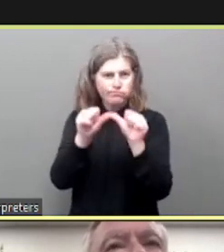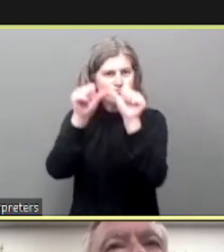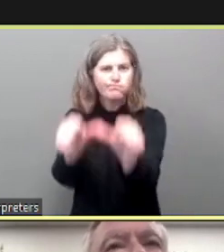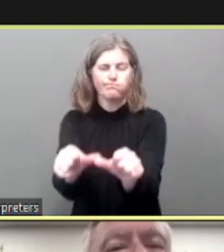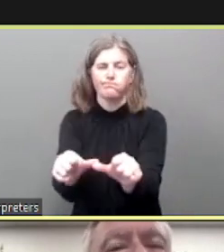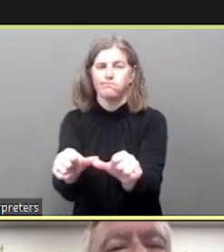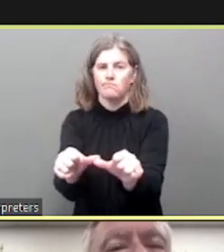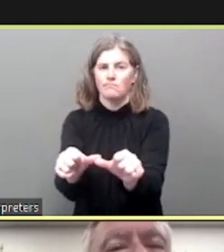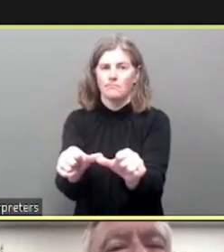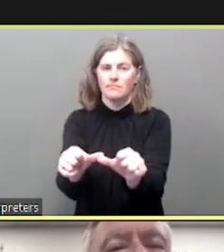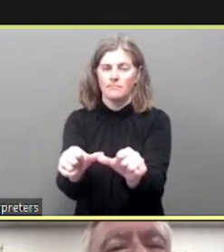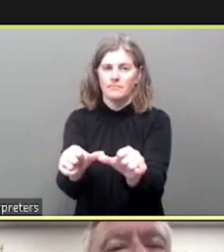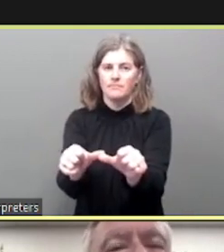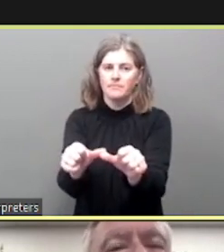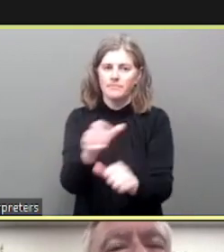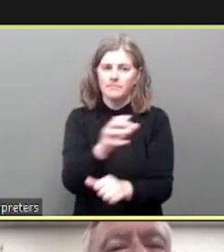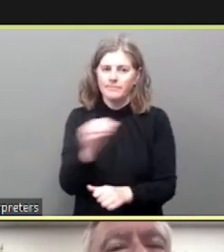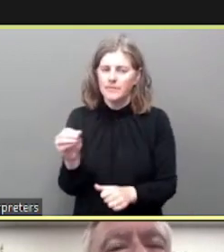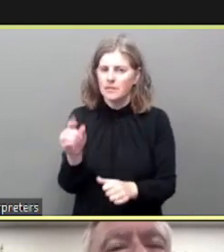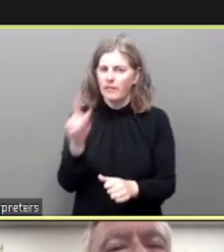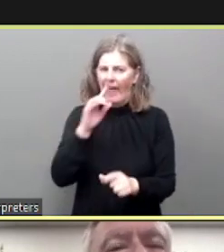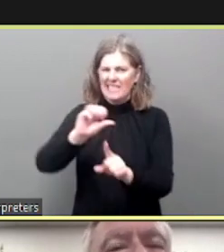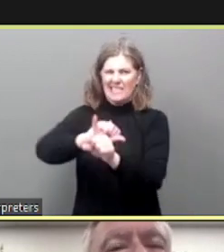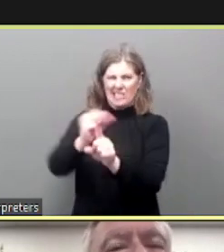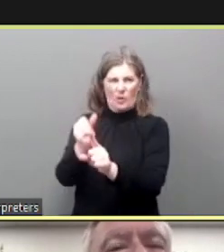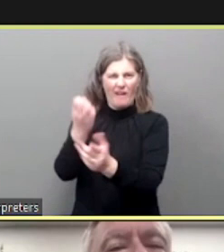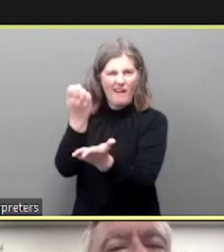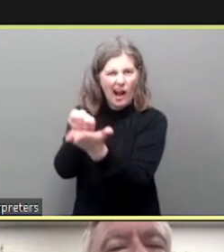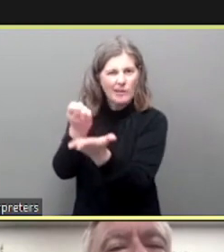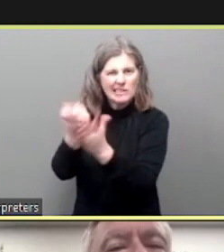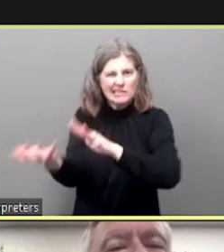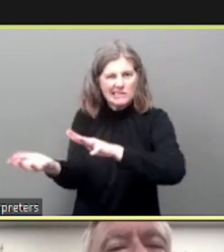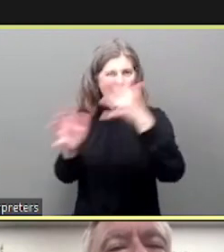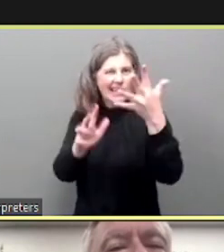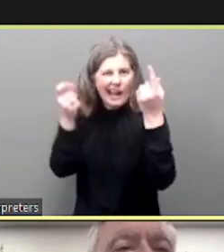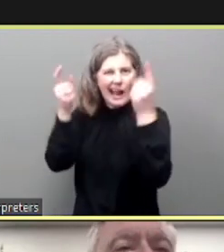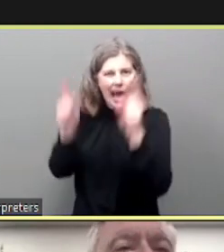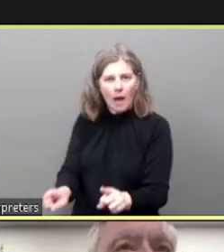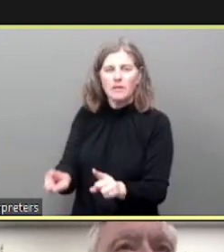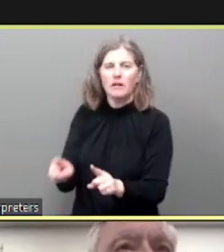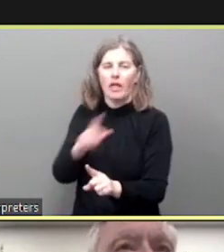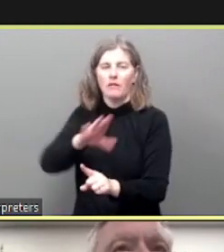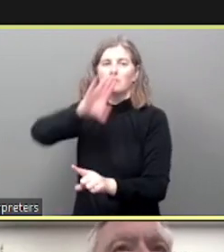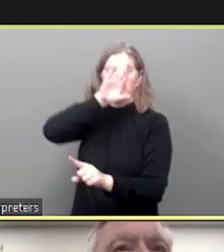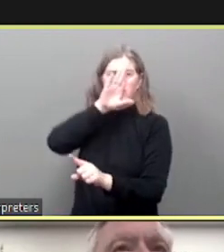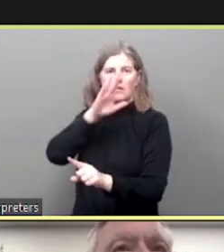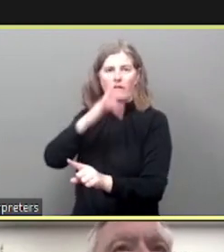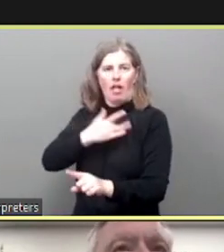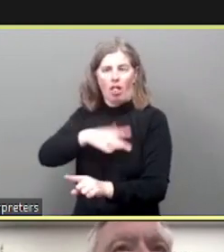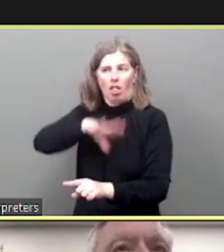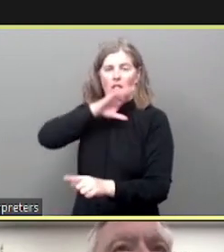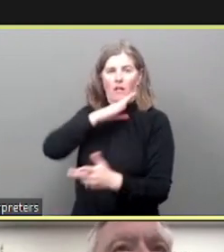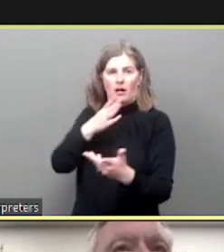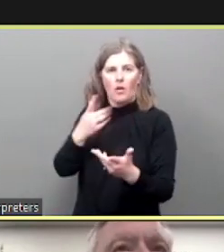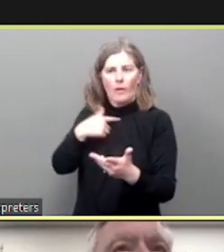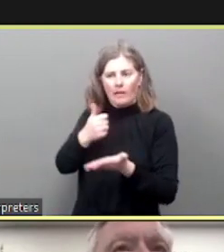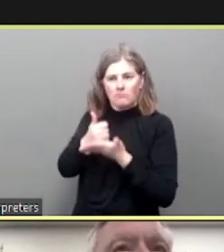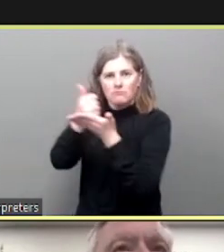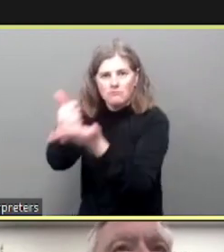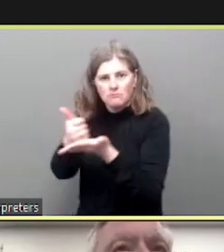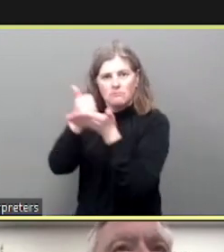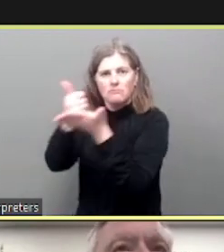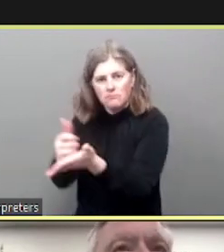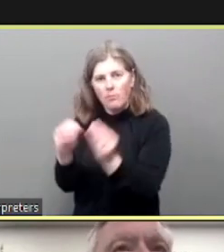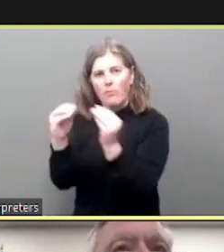the economic situation that people are in also very much still affected for New Mexicans. In